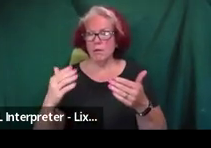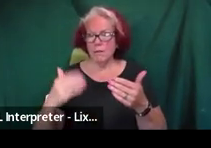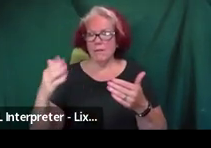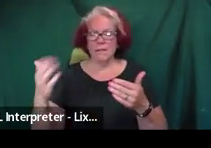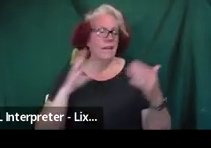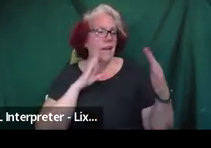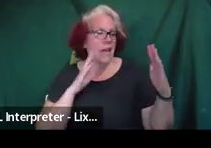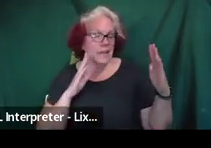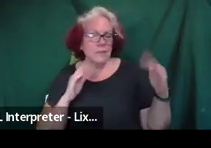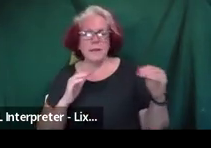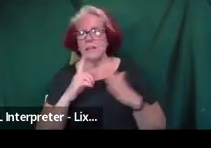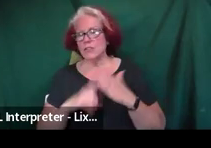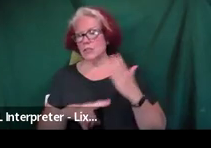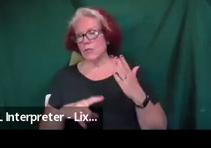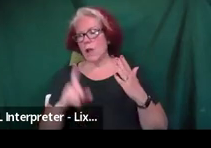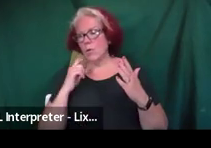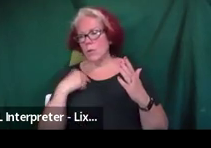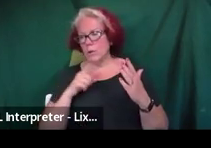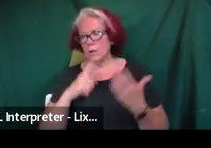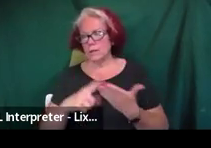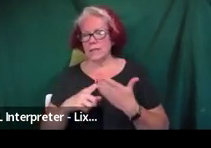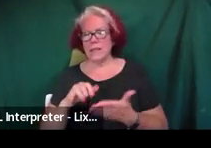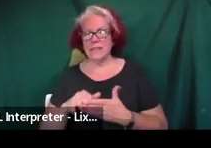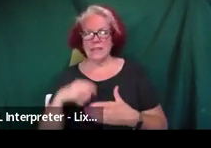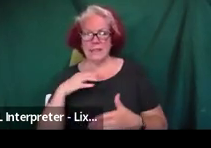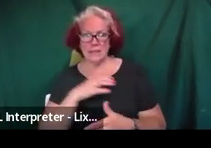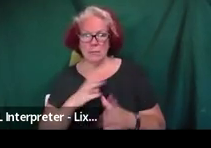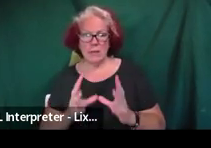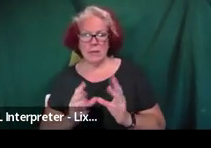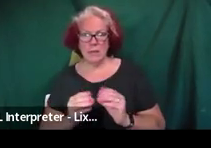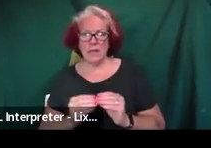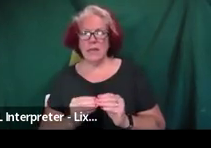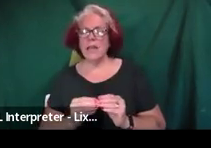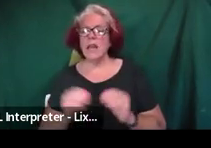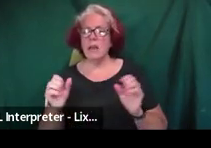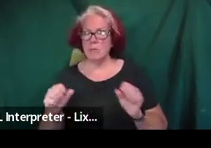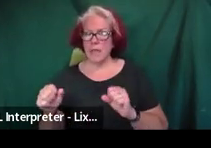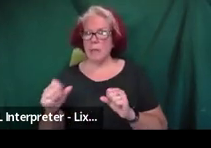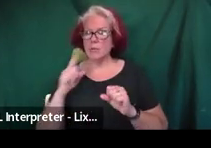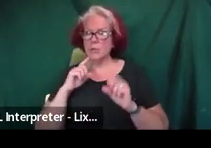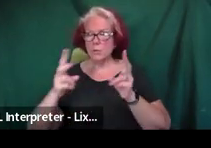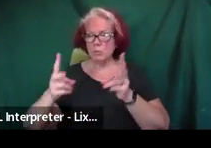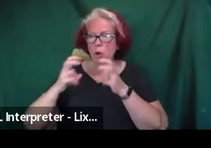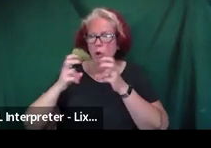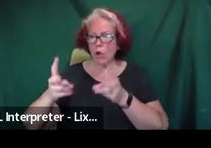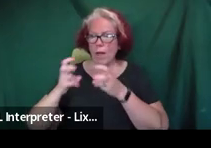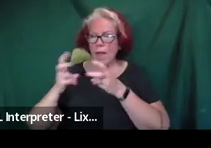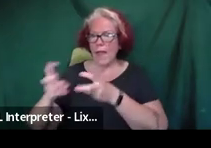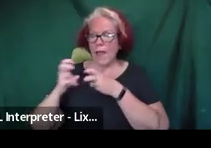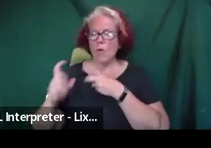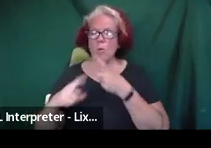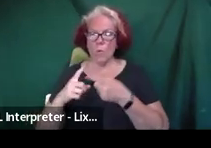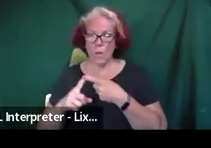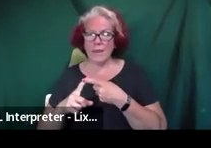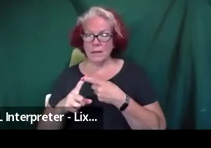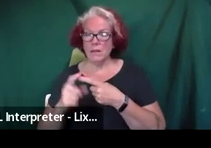expectations of what we will discuss at this committee. I think really being able to glean out, you know, when we're making progress and